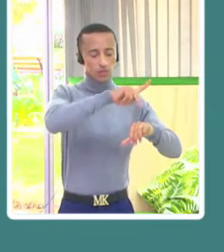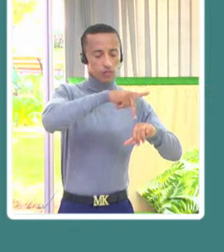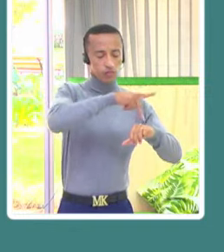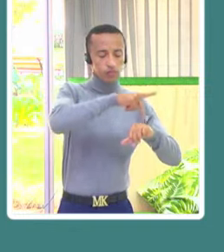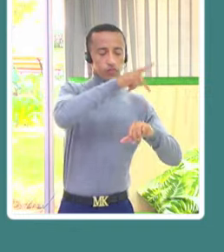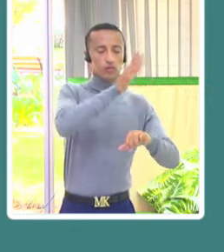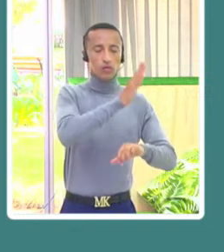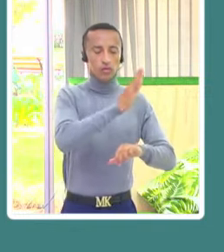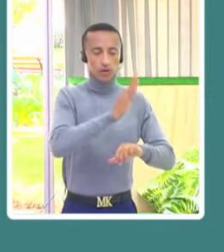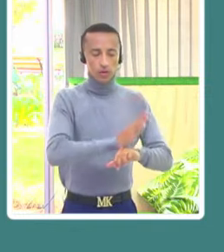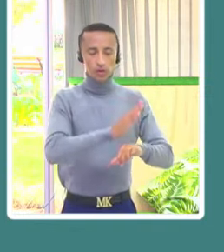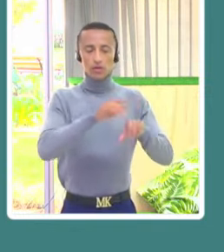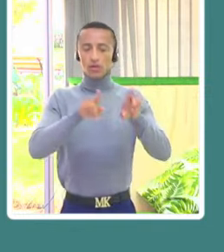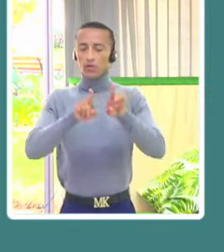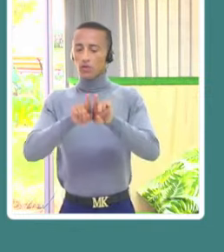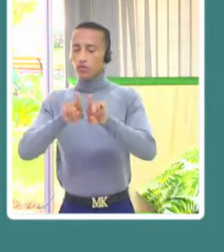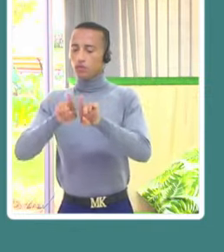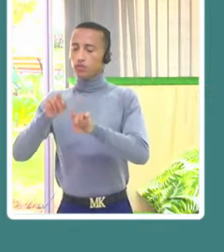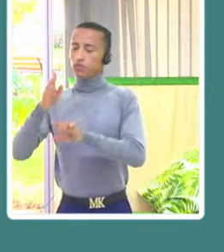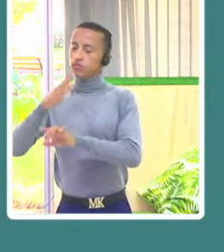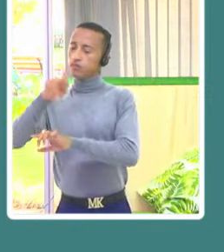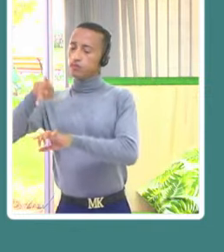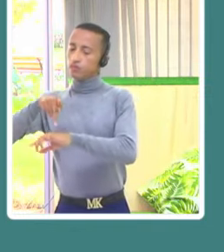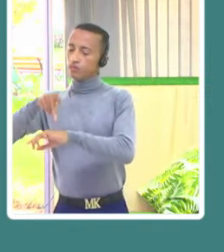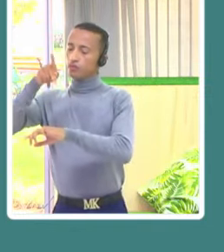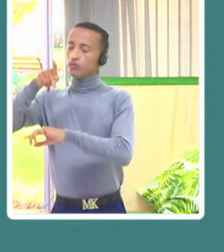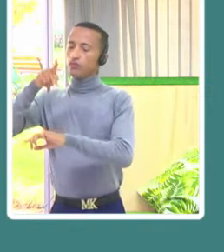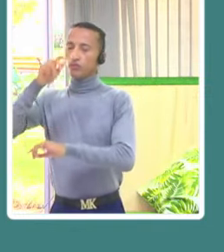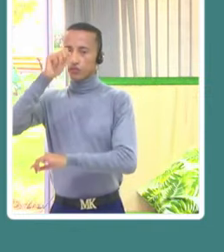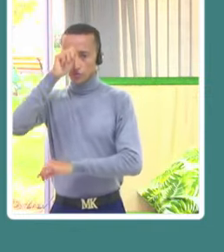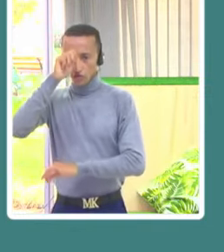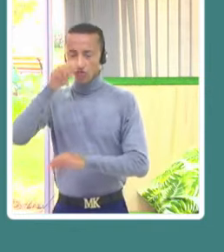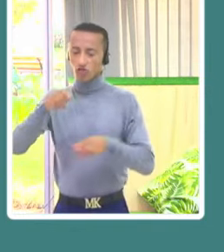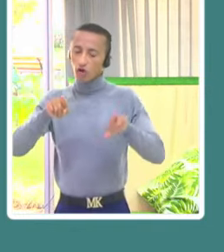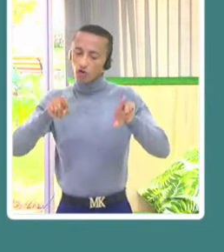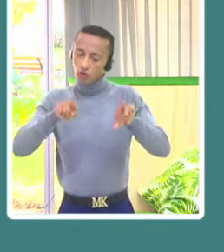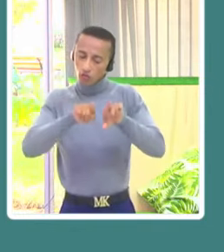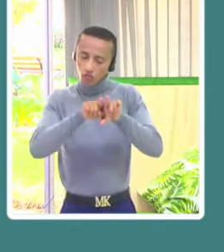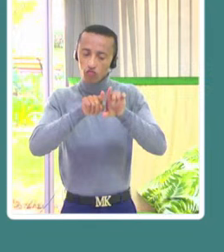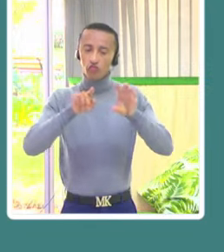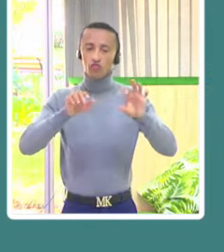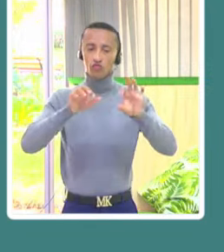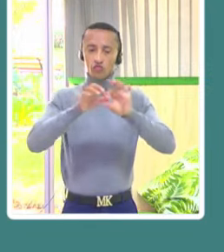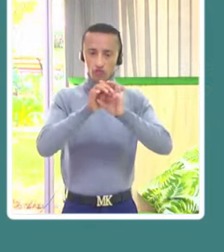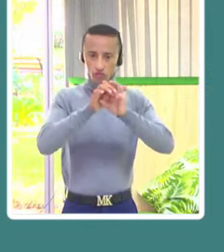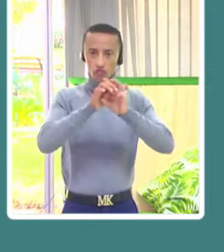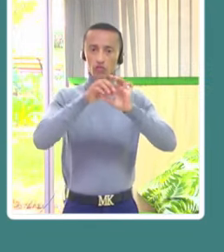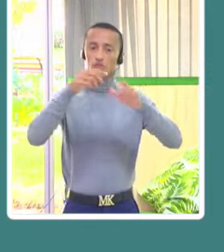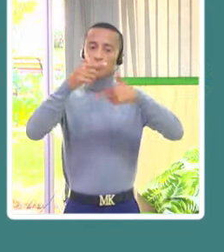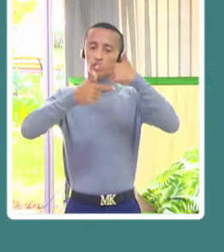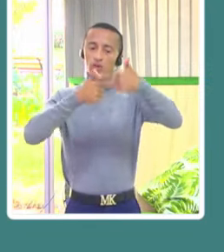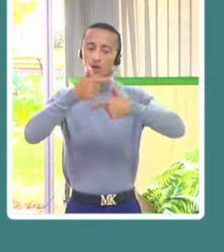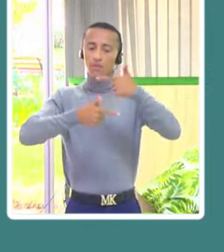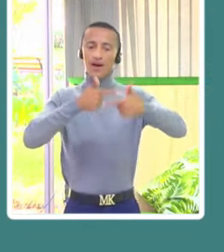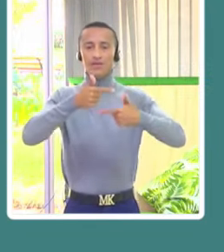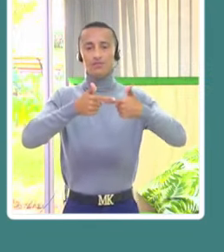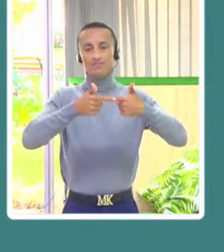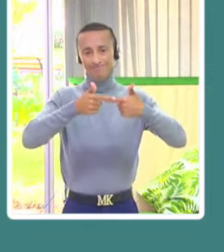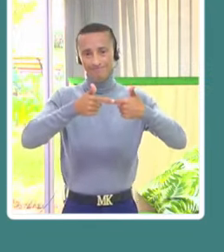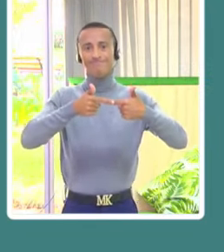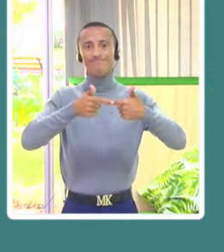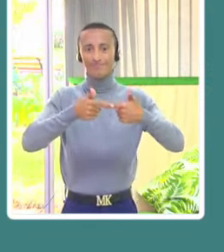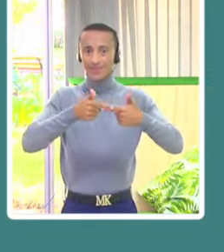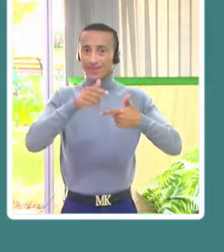implement something. The teams from India and Brazil worked for 17 hours a day for